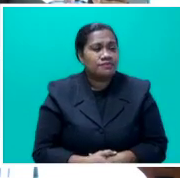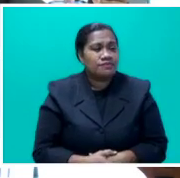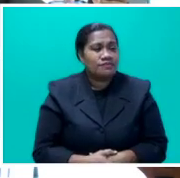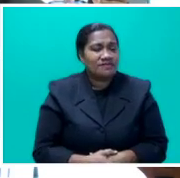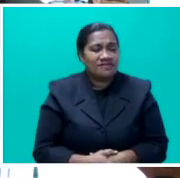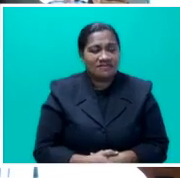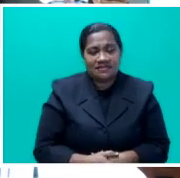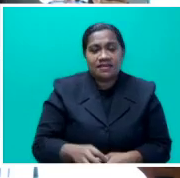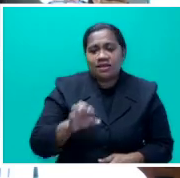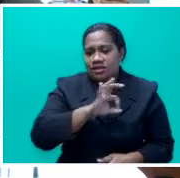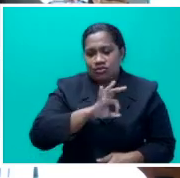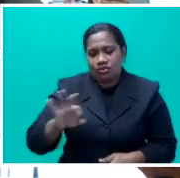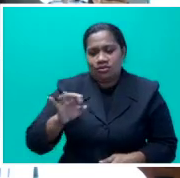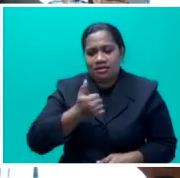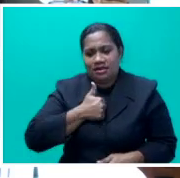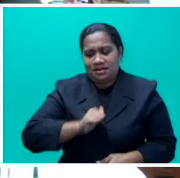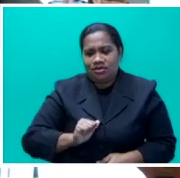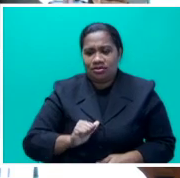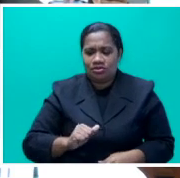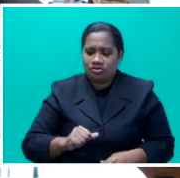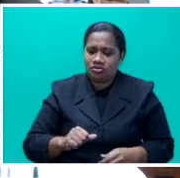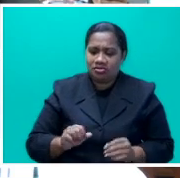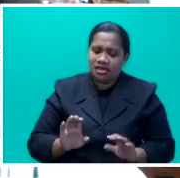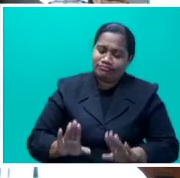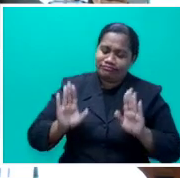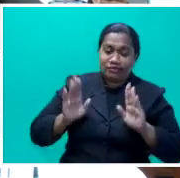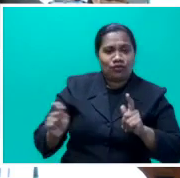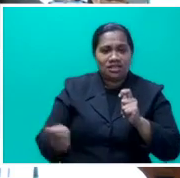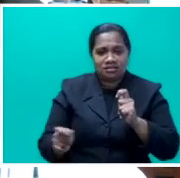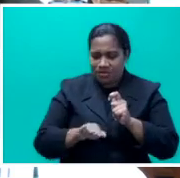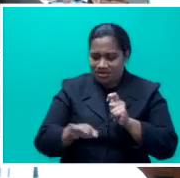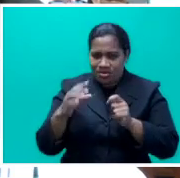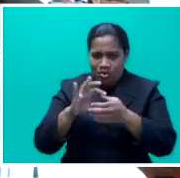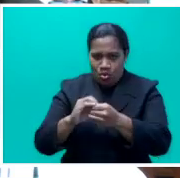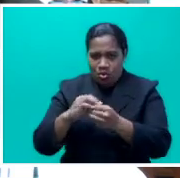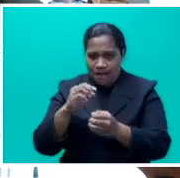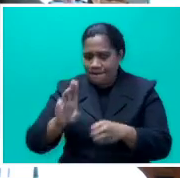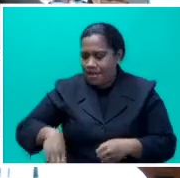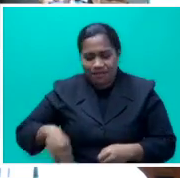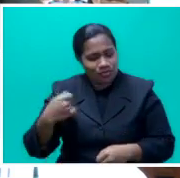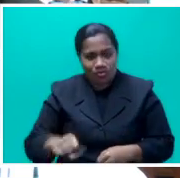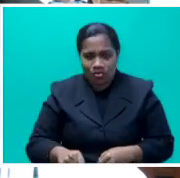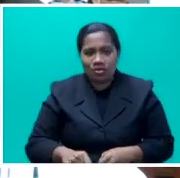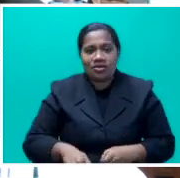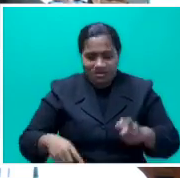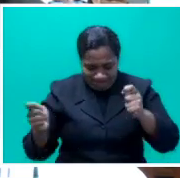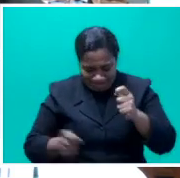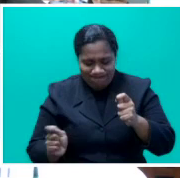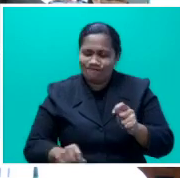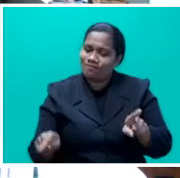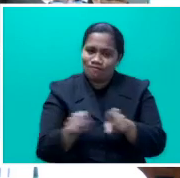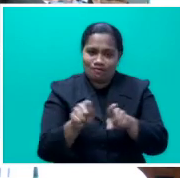indiscipline by its members, and of course will continue to uphold the rule of the law